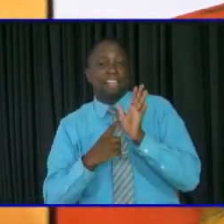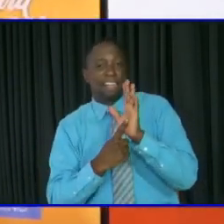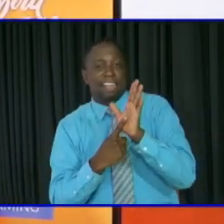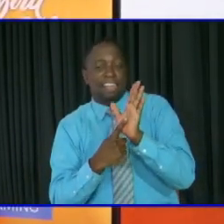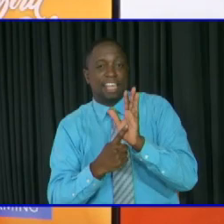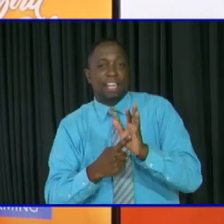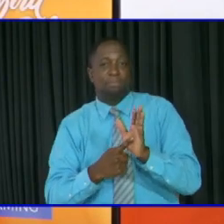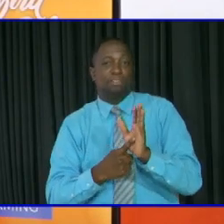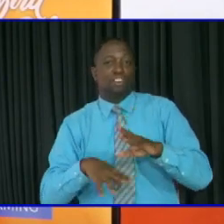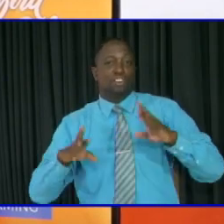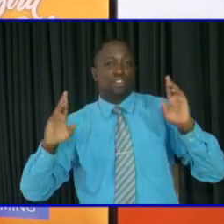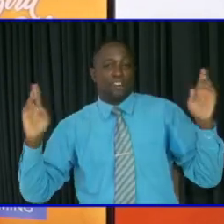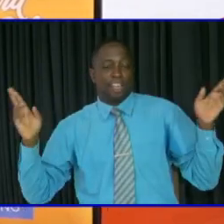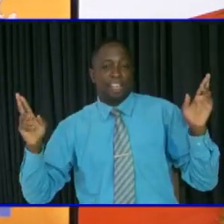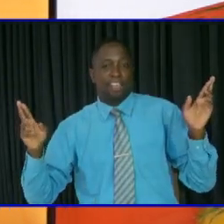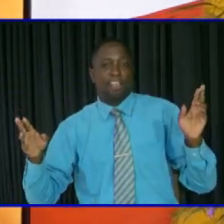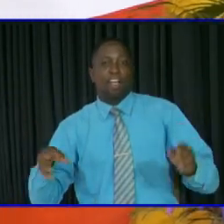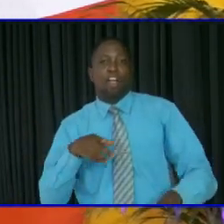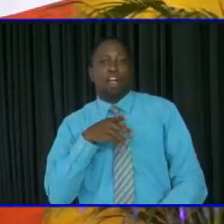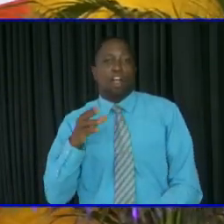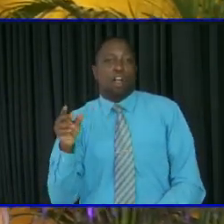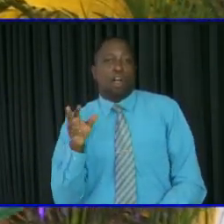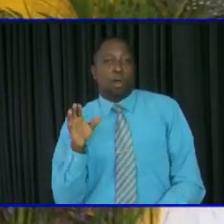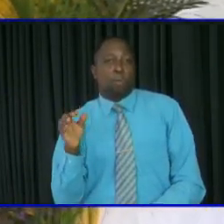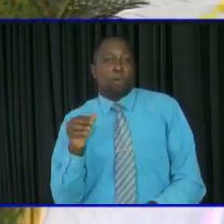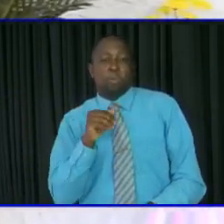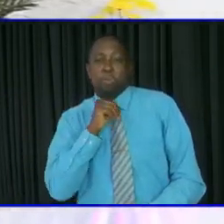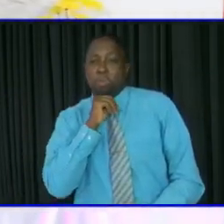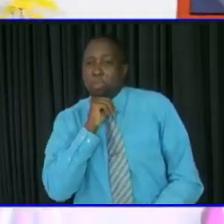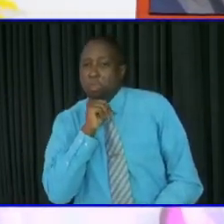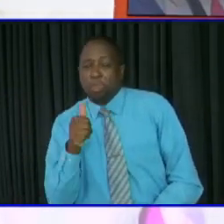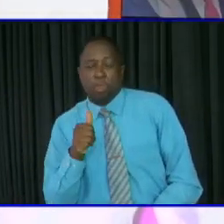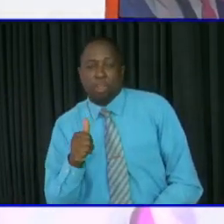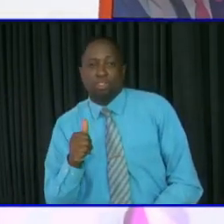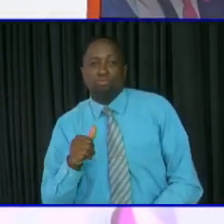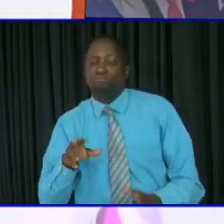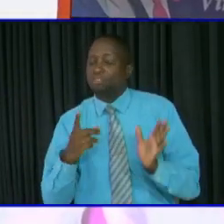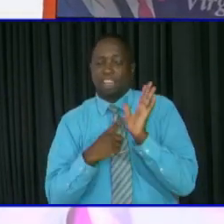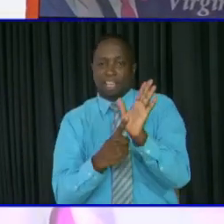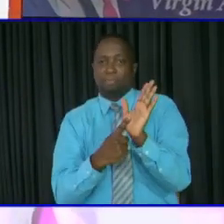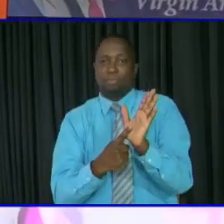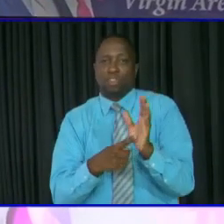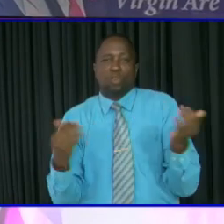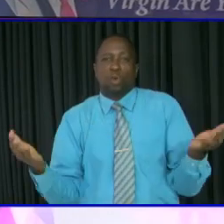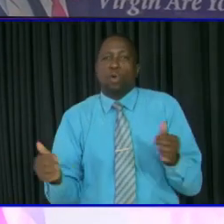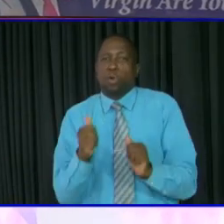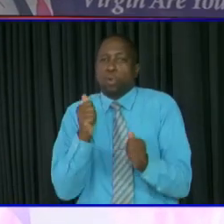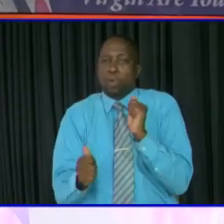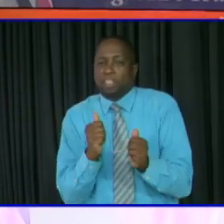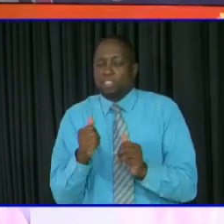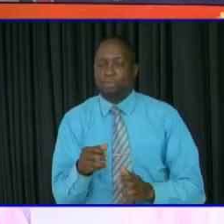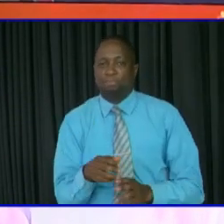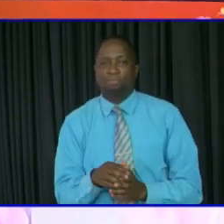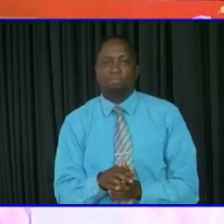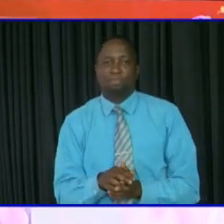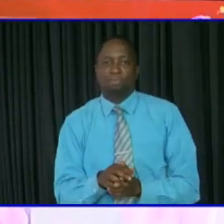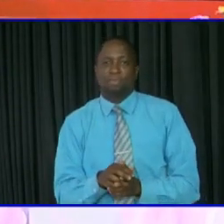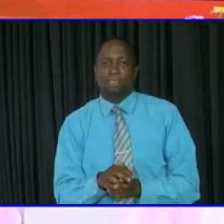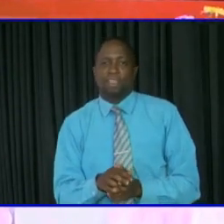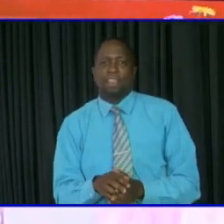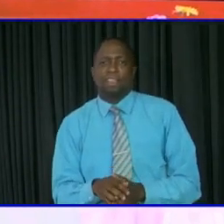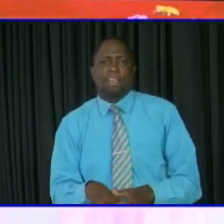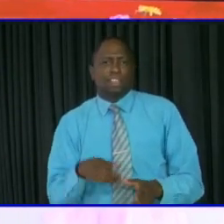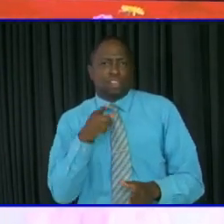you have no lamp? My dear friends, is it that you have the lamp, which is the word of God? And is it that you are willing to